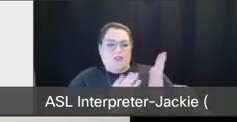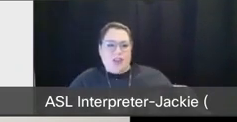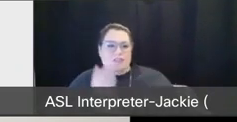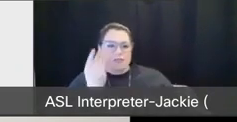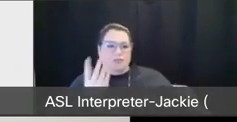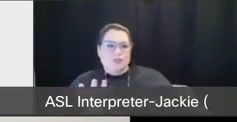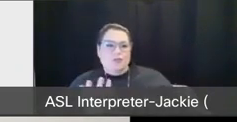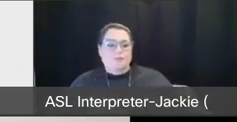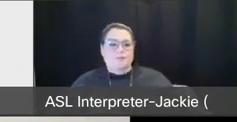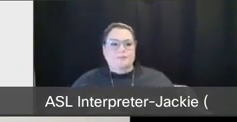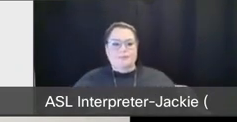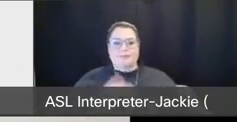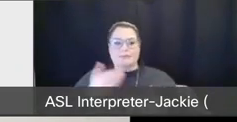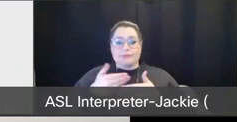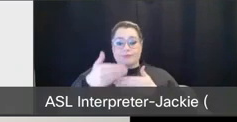So you've